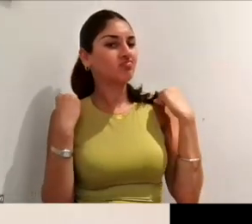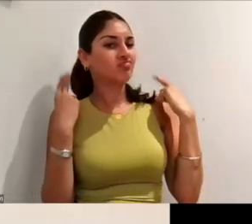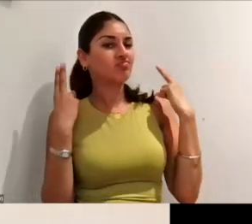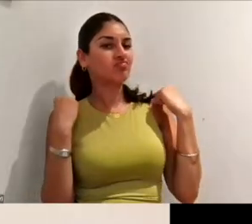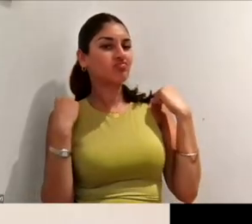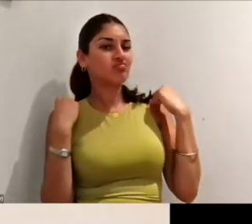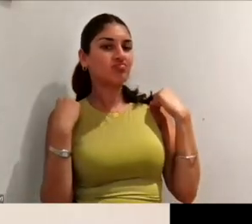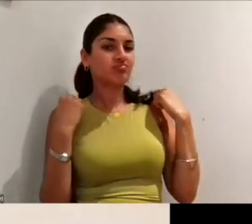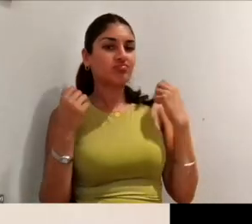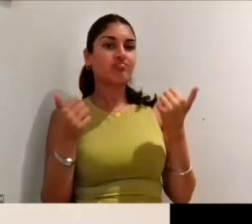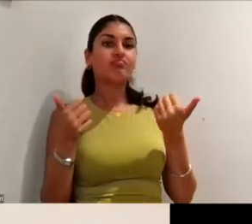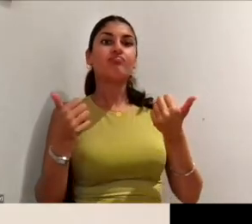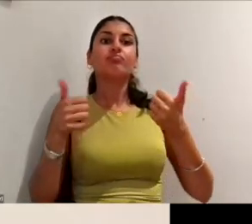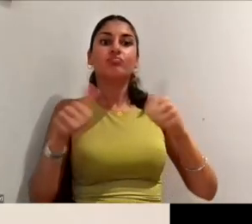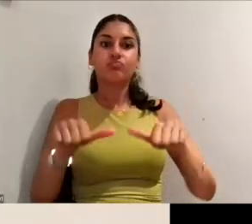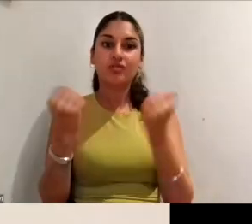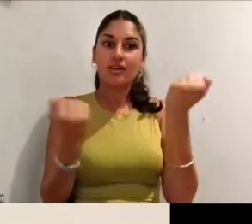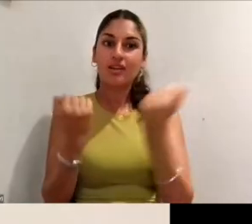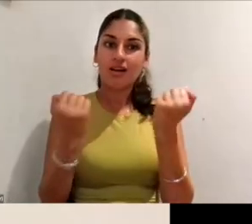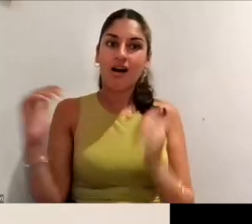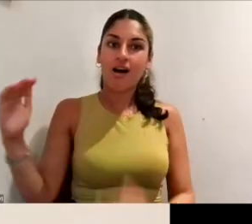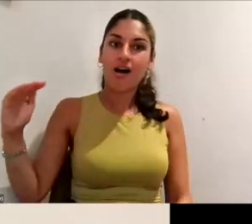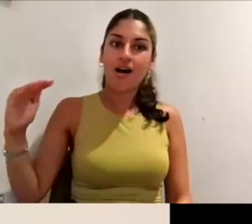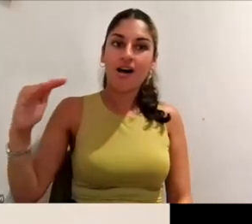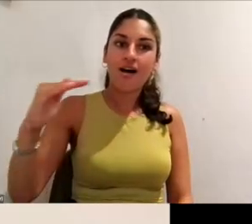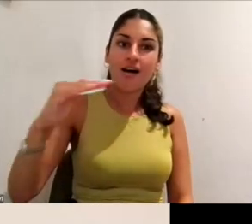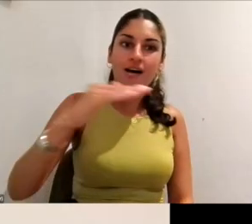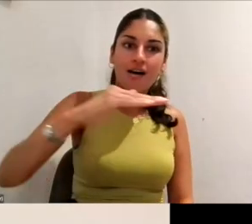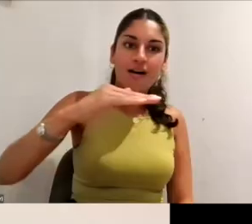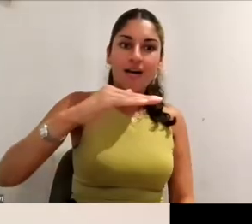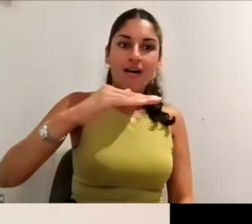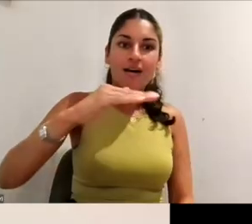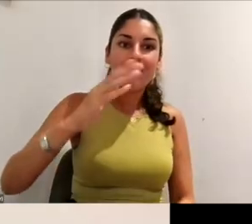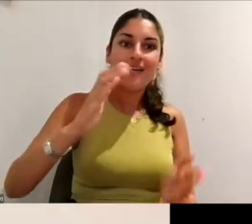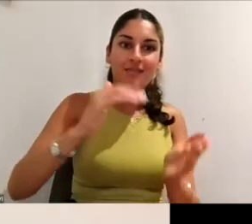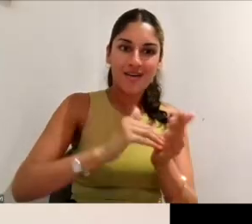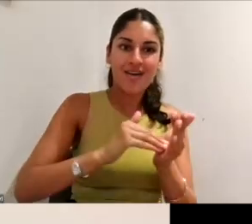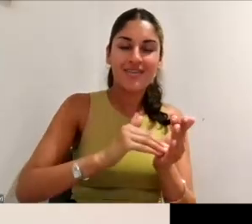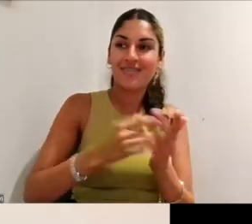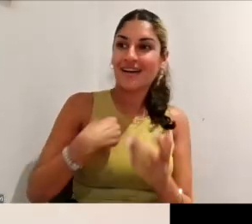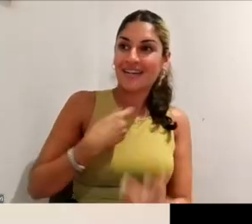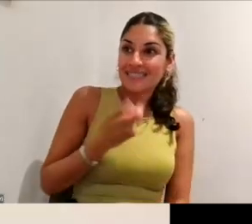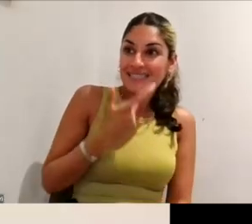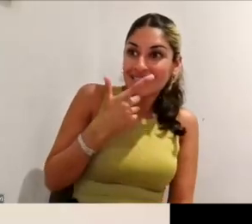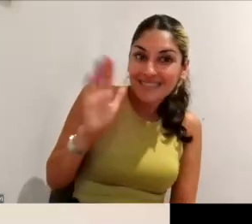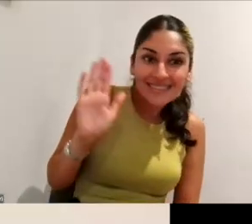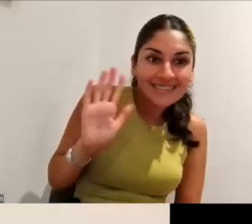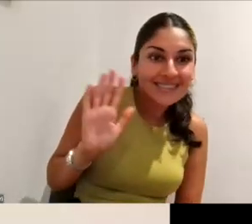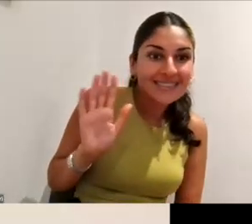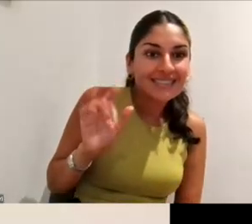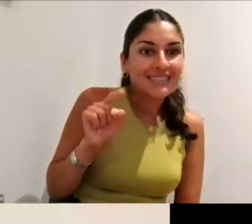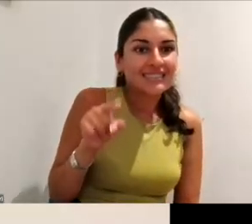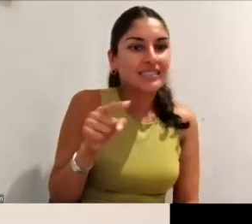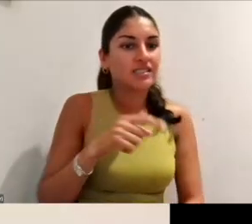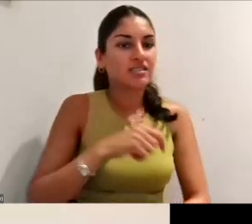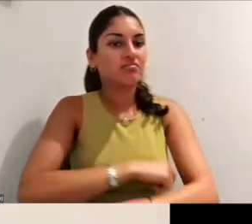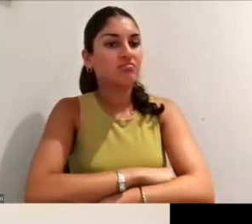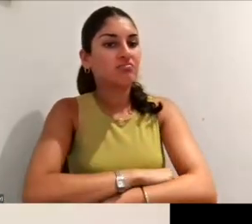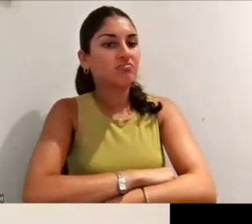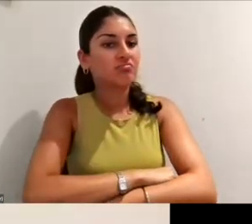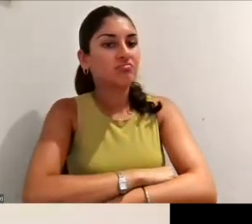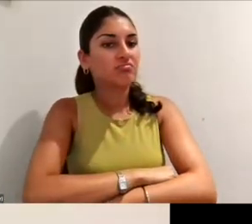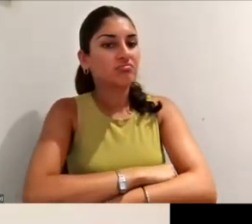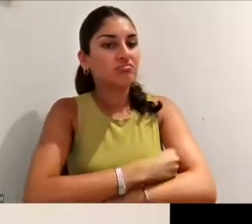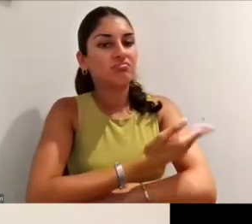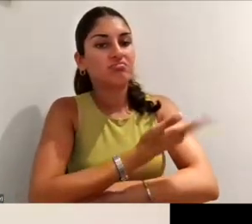Eventually, our car rocks up. I smile warmly at the driver, who greets us with a welcoming, in his